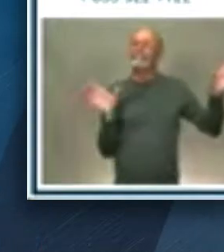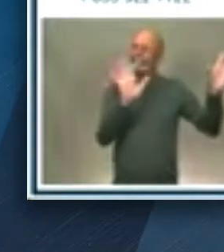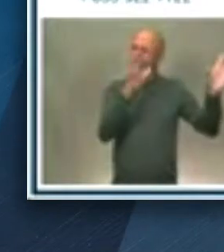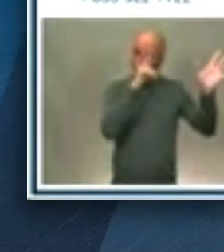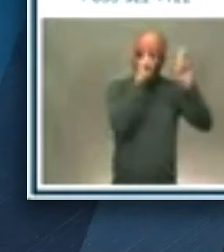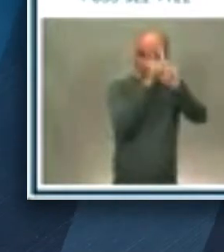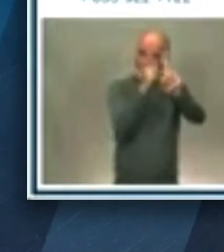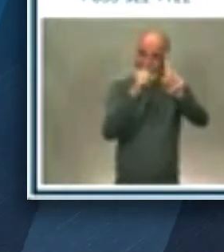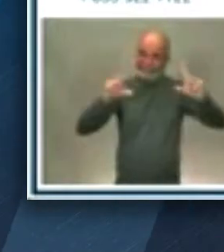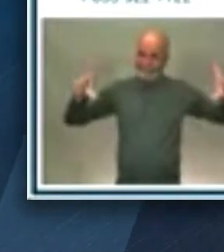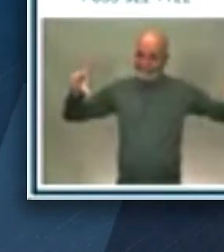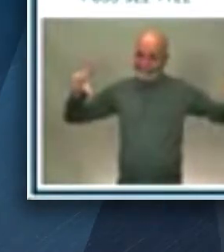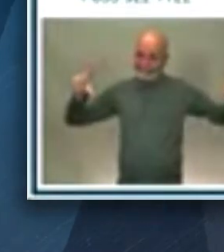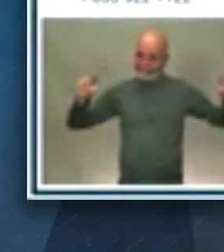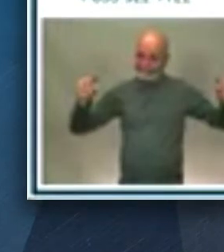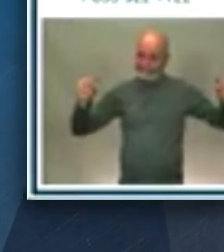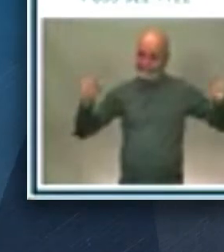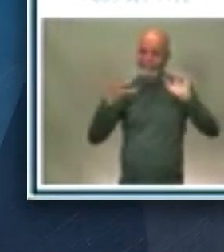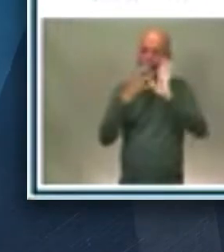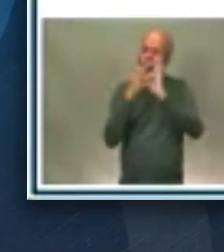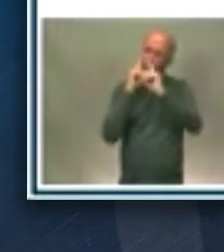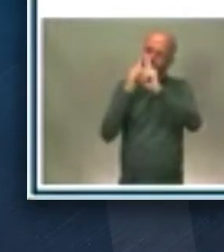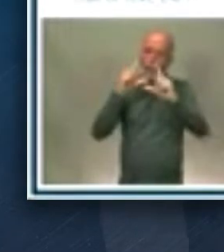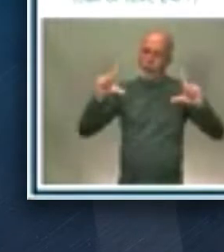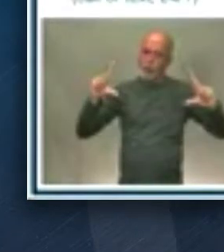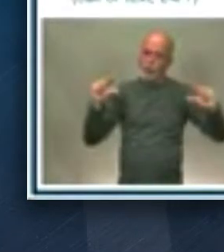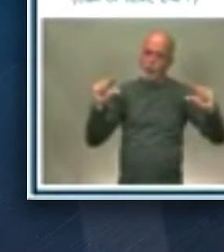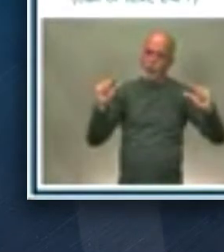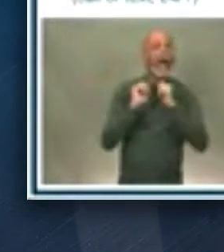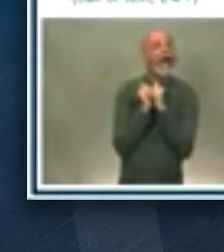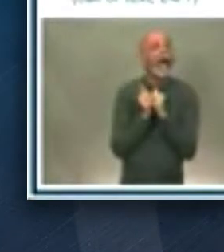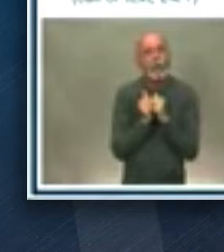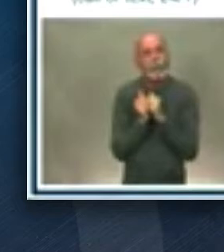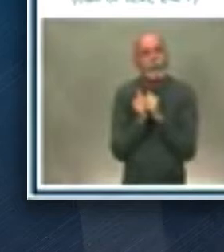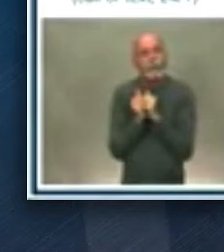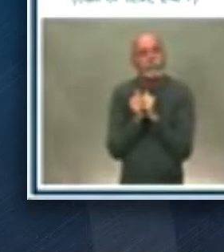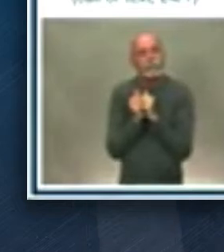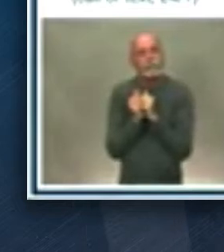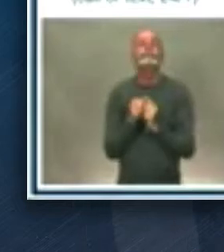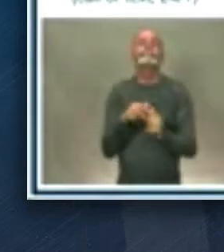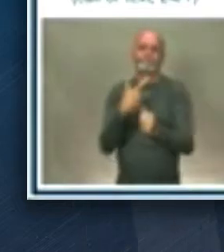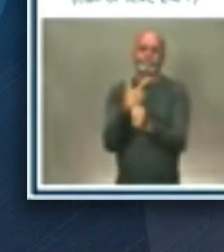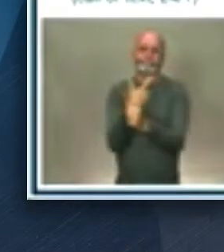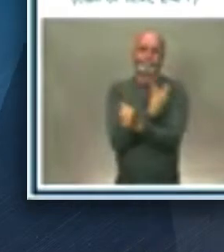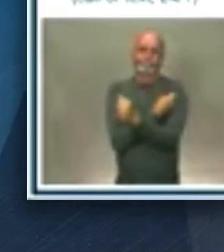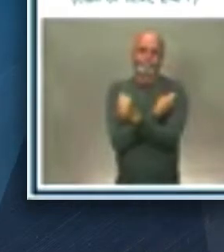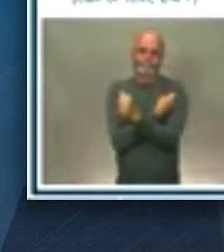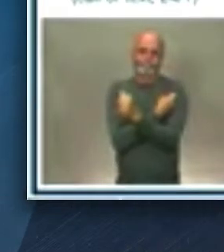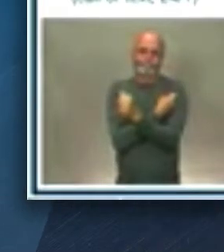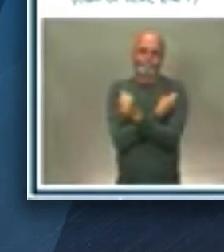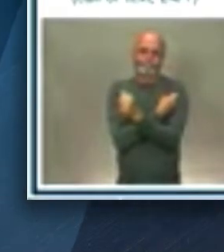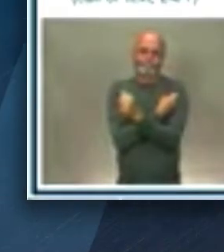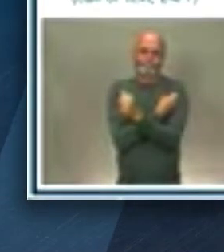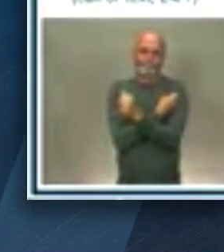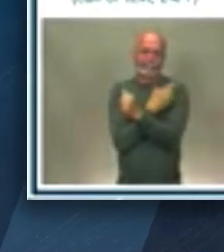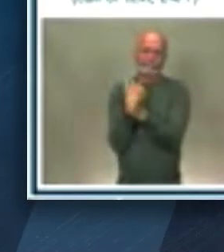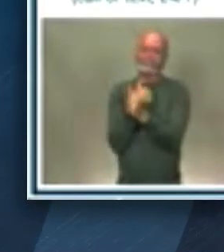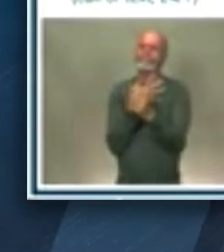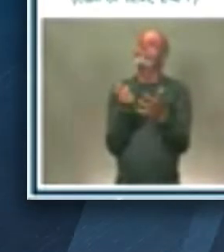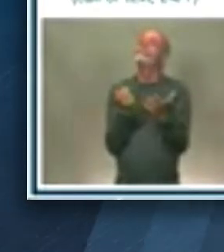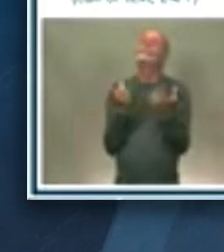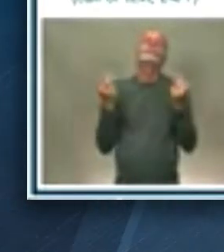fourth wave, it really is the key driver there is our vaccination rate. But it's also why we need to maintain those